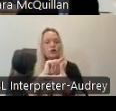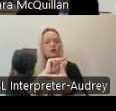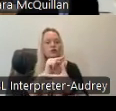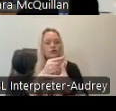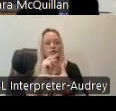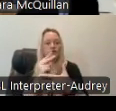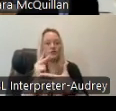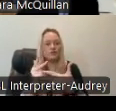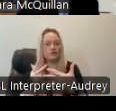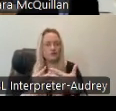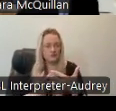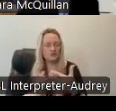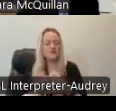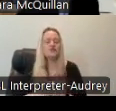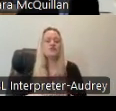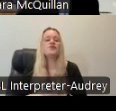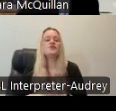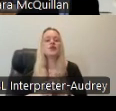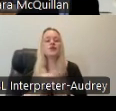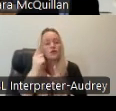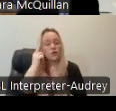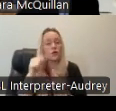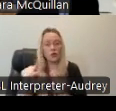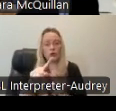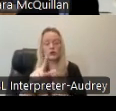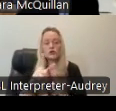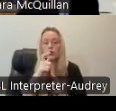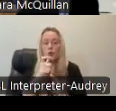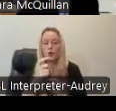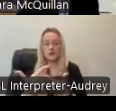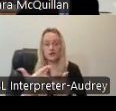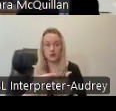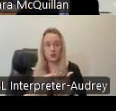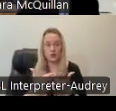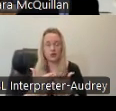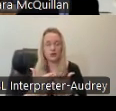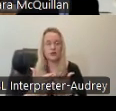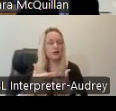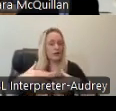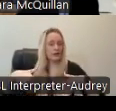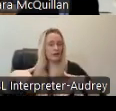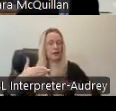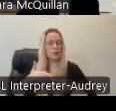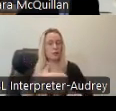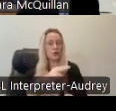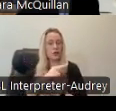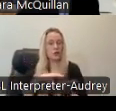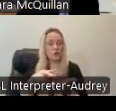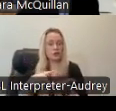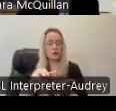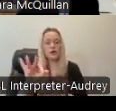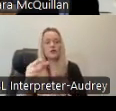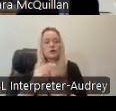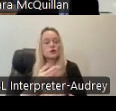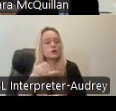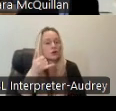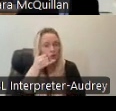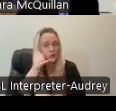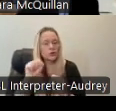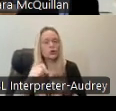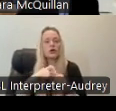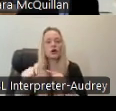registered. For those who have joined tonight without pre-registration, if you're on telephone, you may